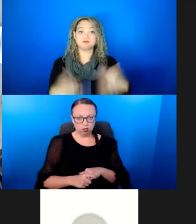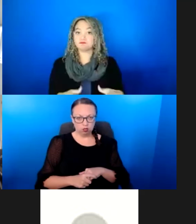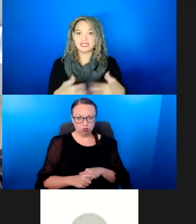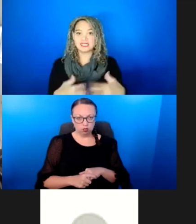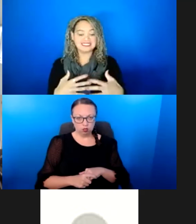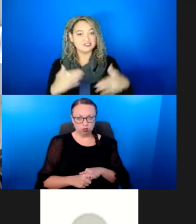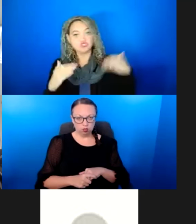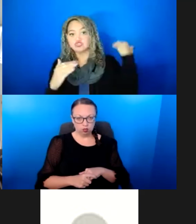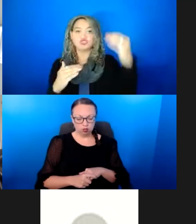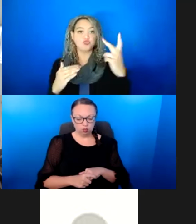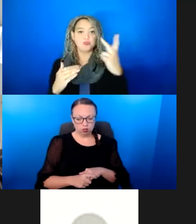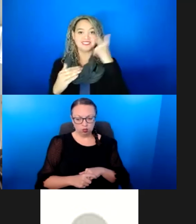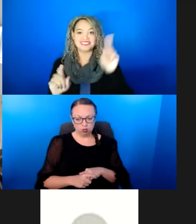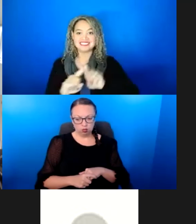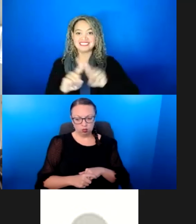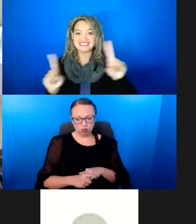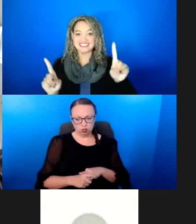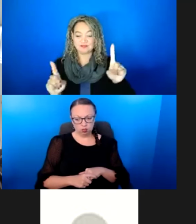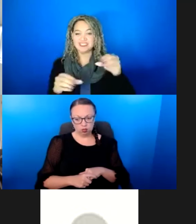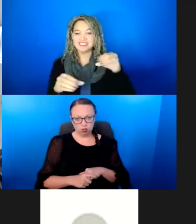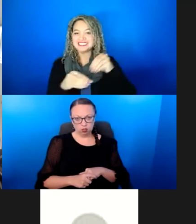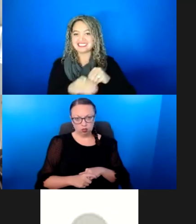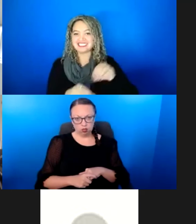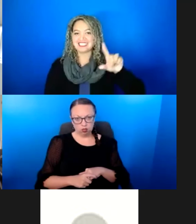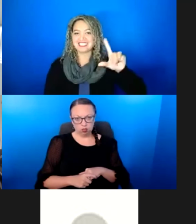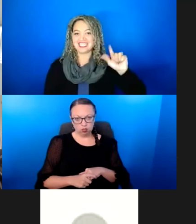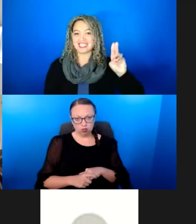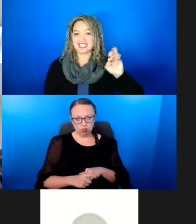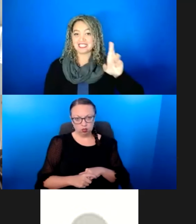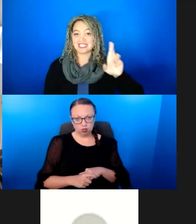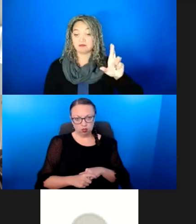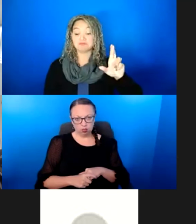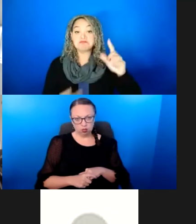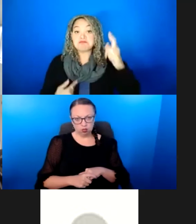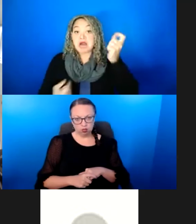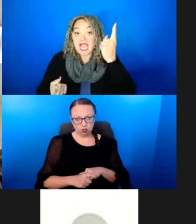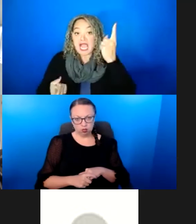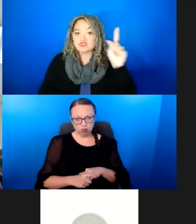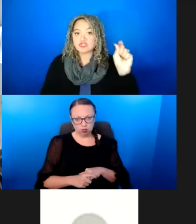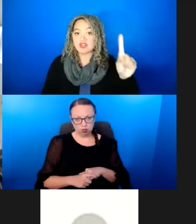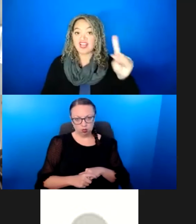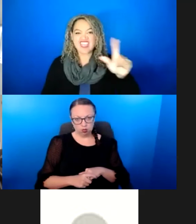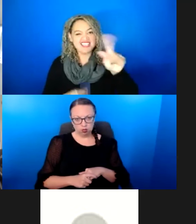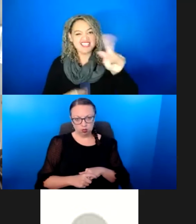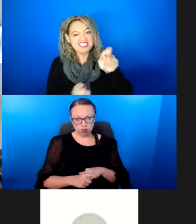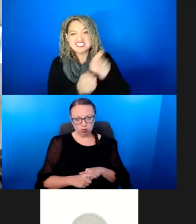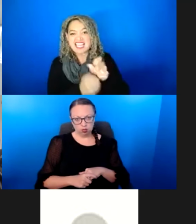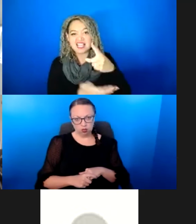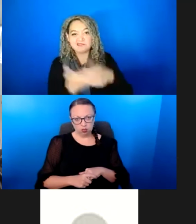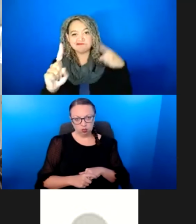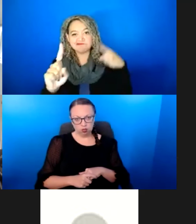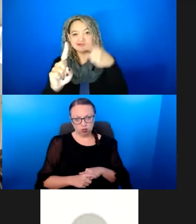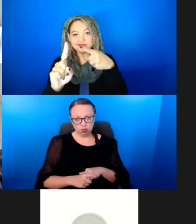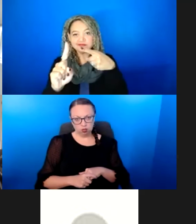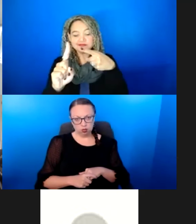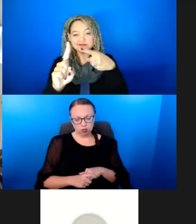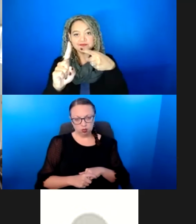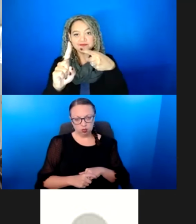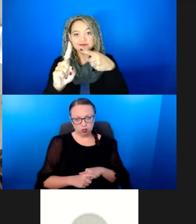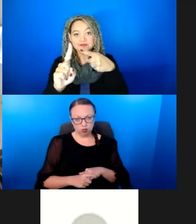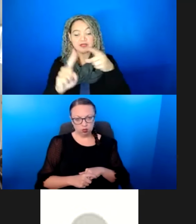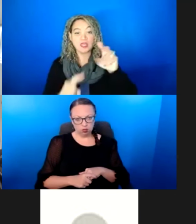to see difference in the laminar. But I understand your question because that's exactly what we're after. And the